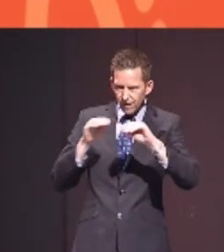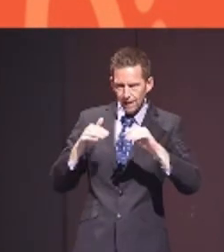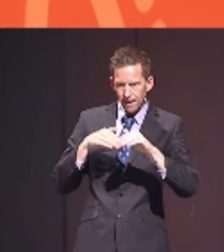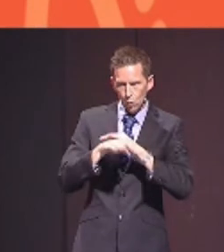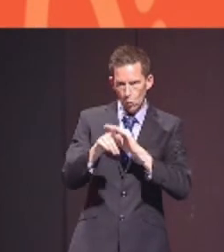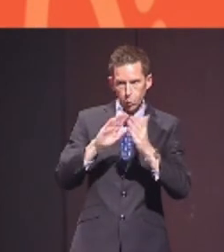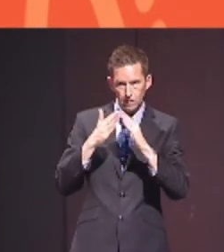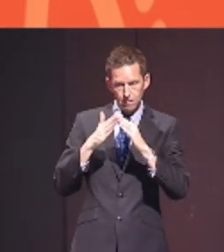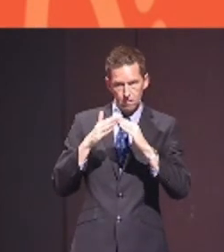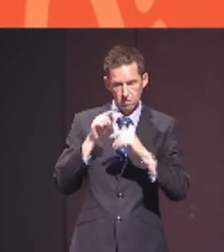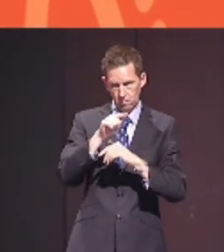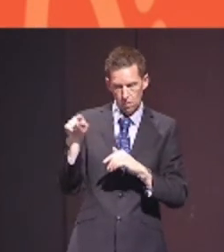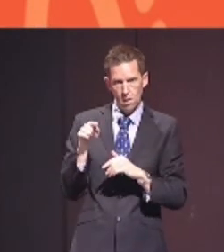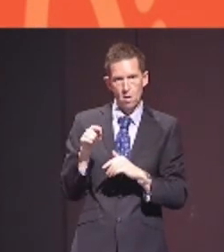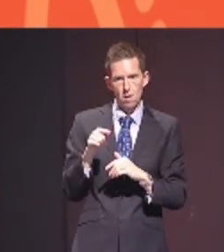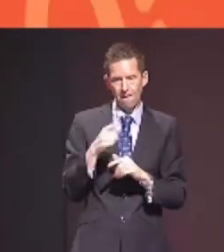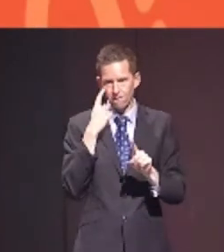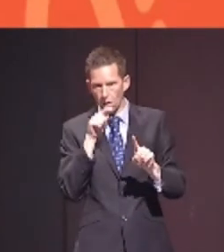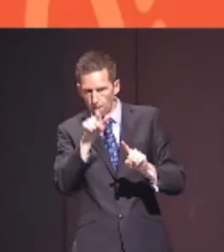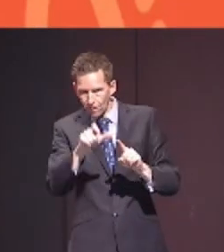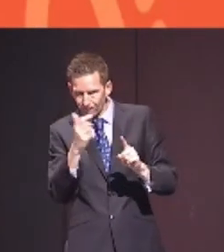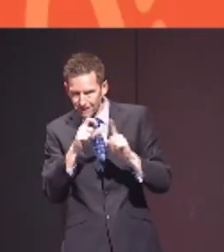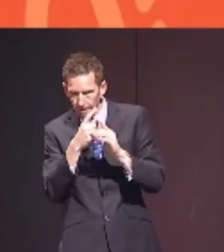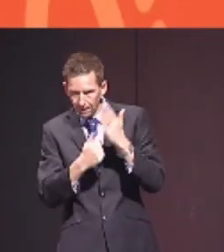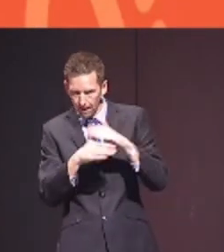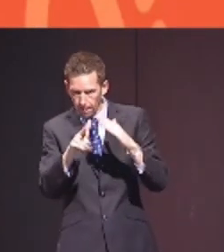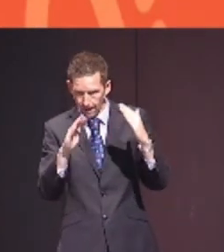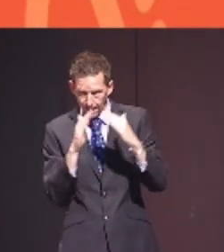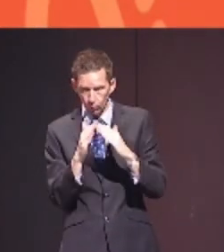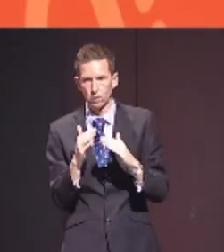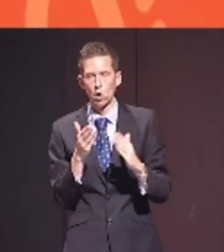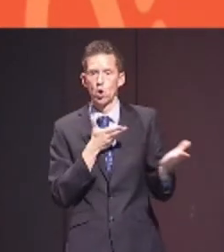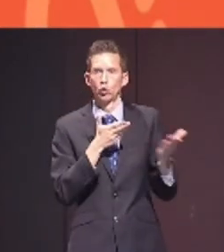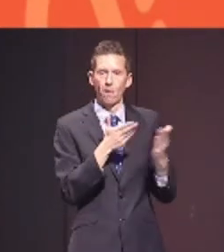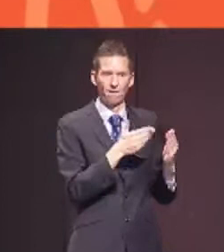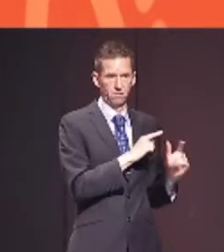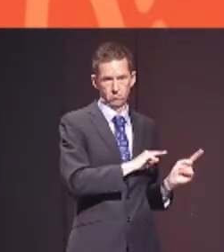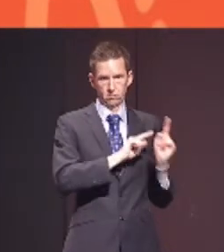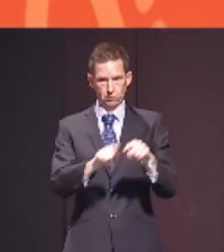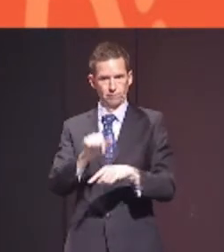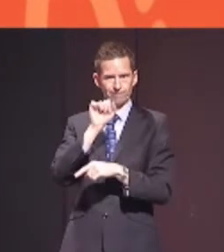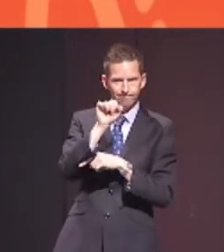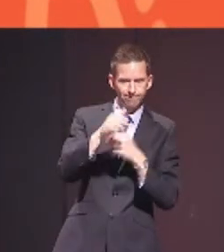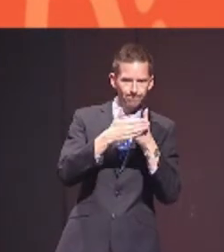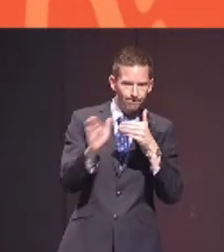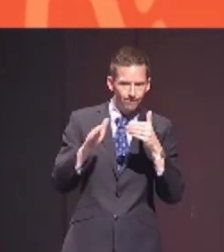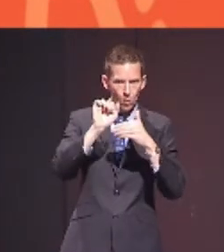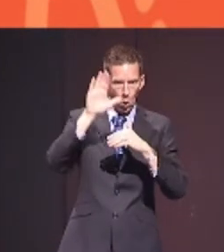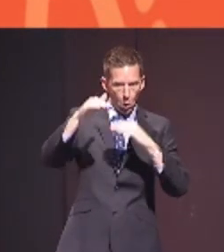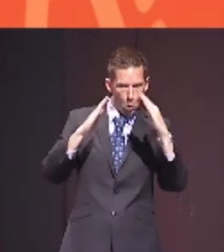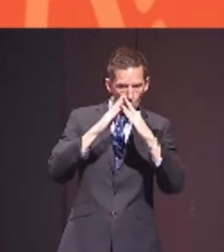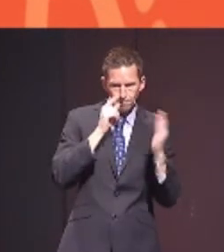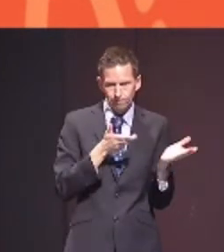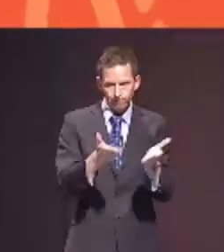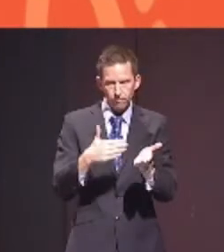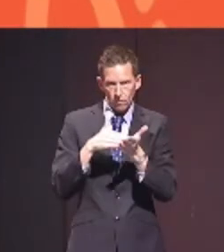to identify households with persons with disability and take services there if they cannot access services